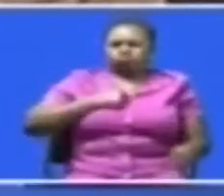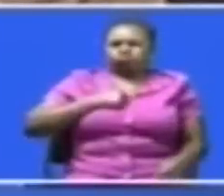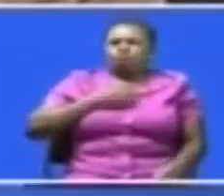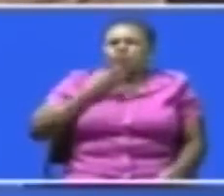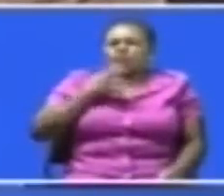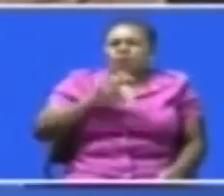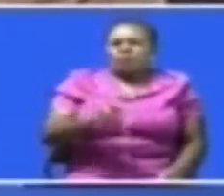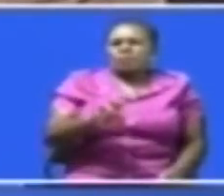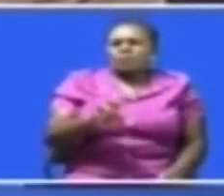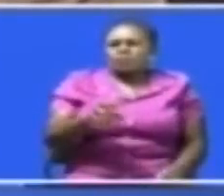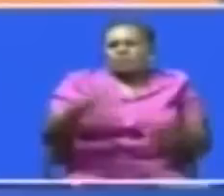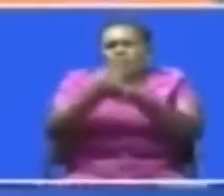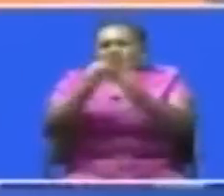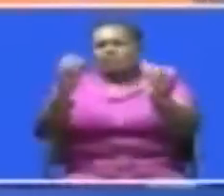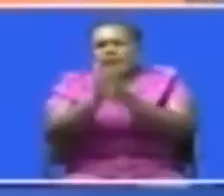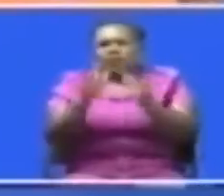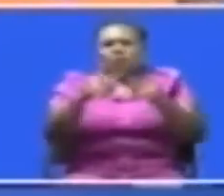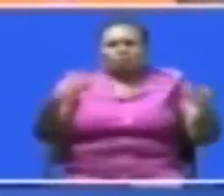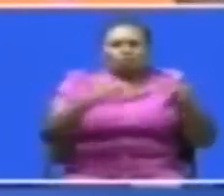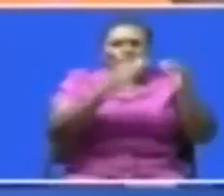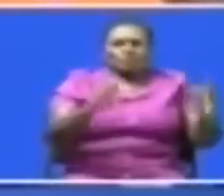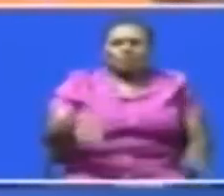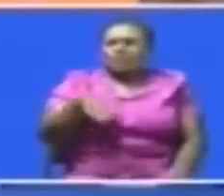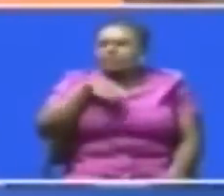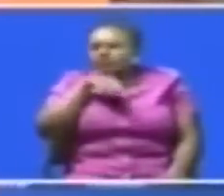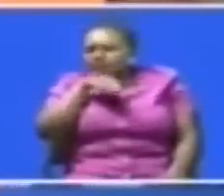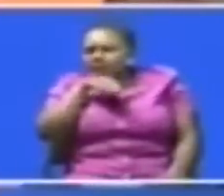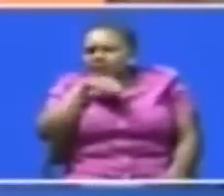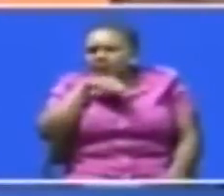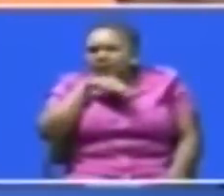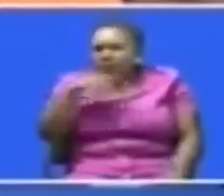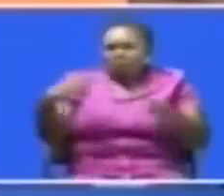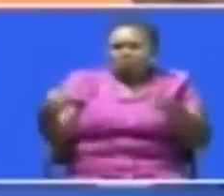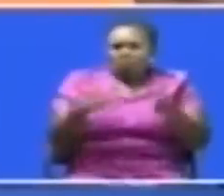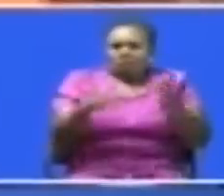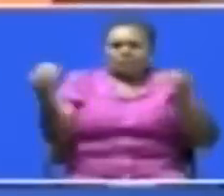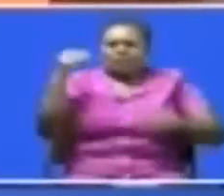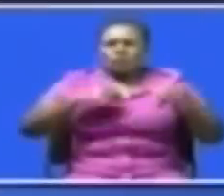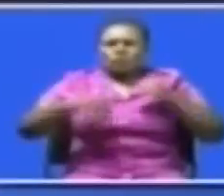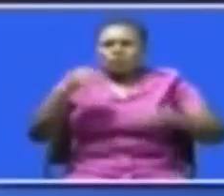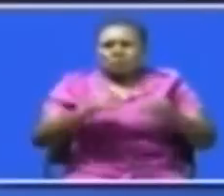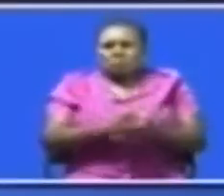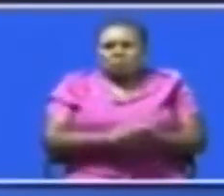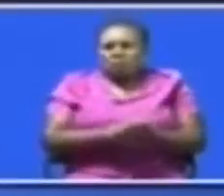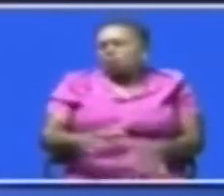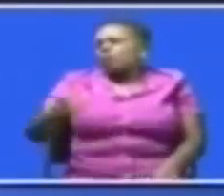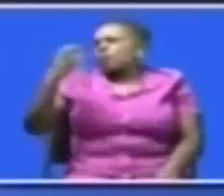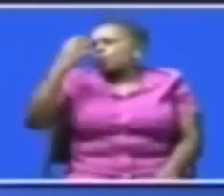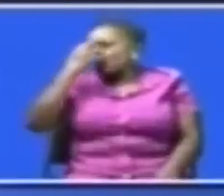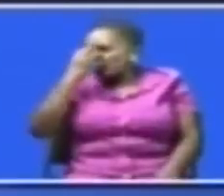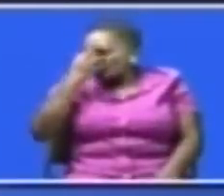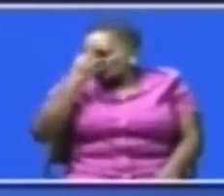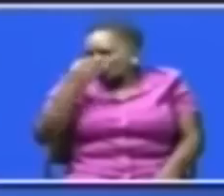the President and opposition leader Raila Odinga for their renewed vigor in the war against graft. William Ruto, I want